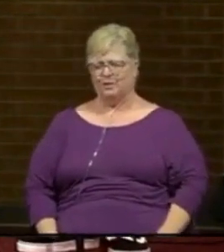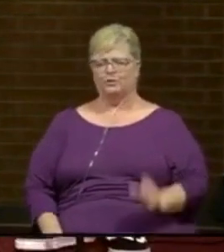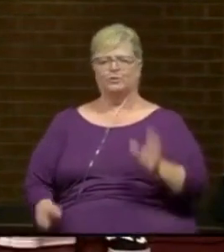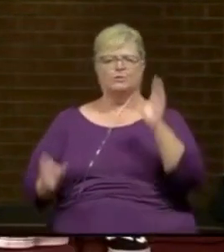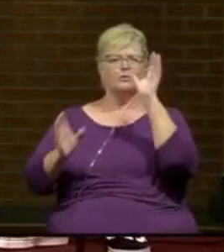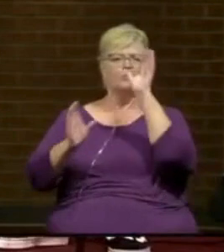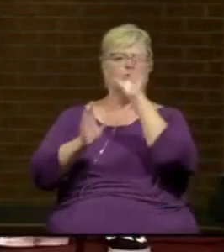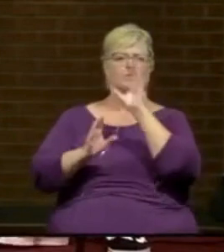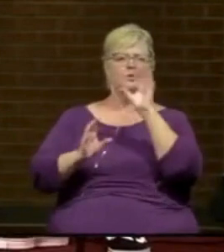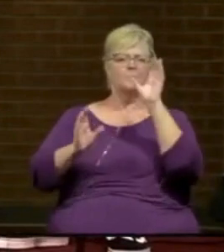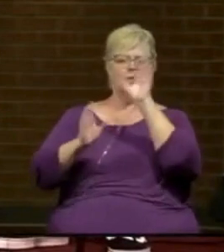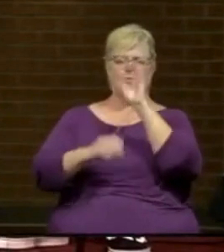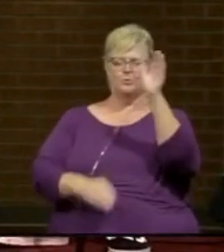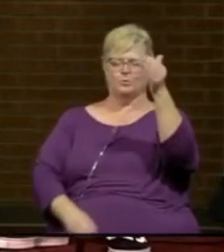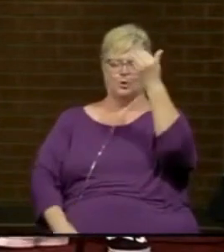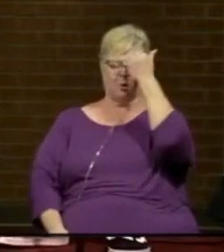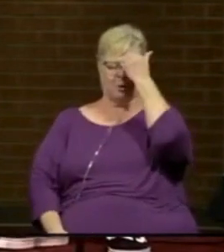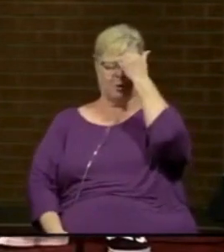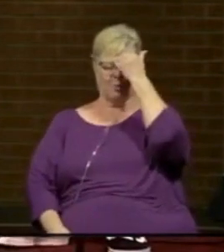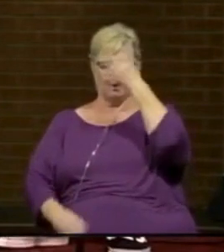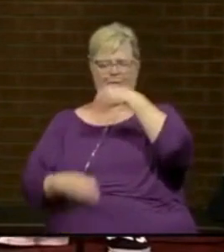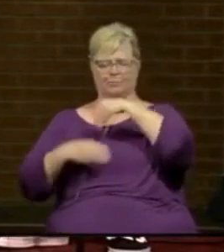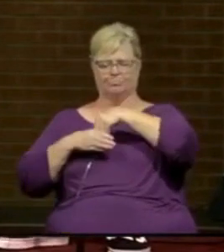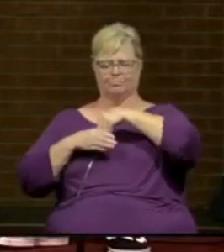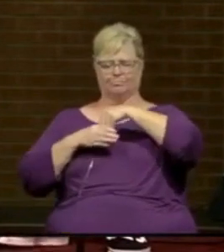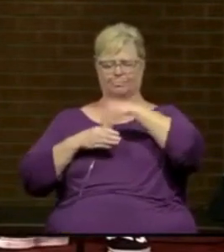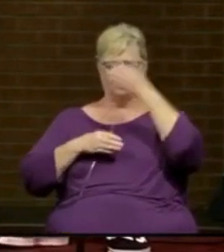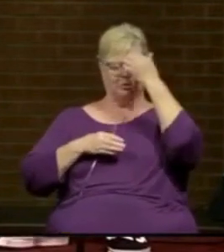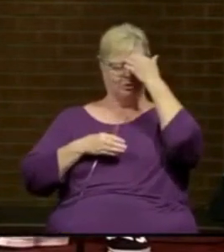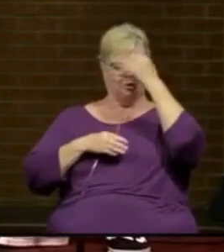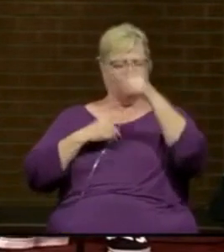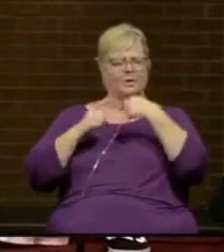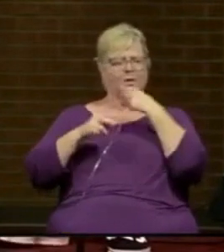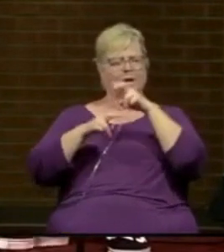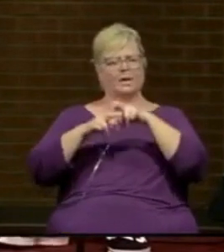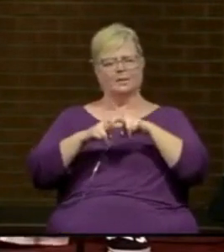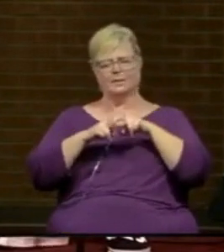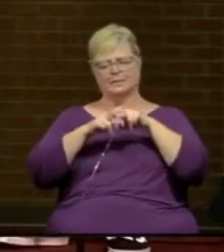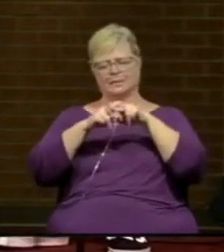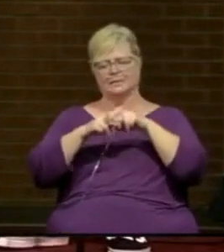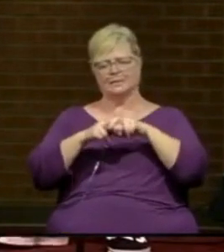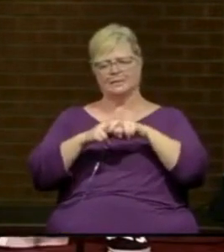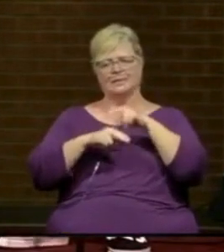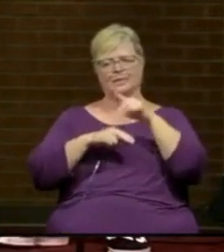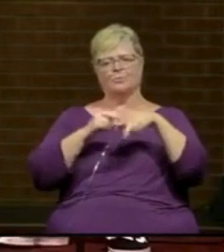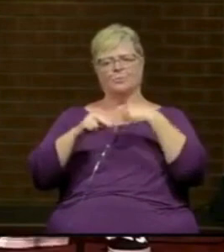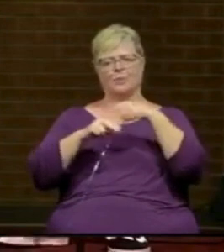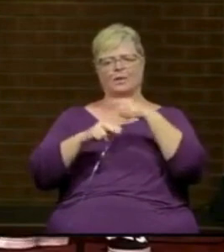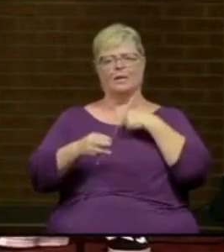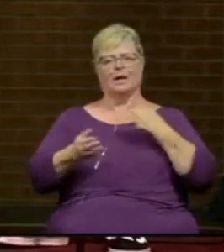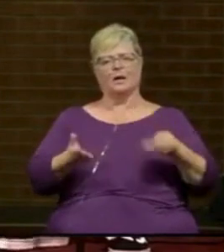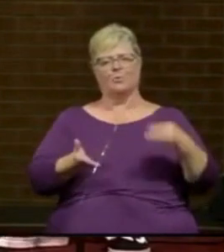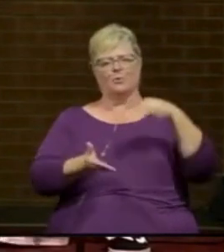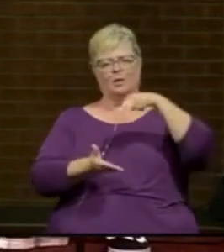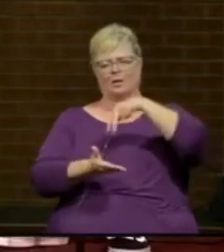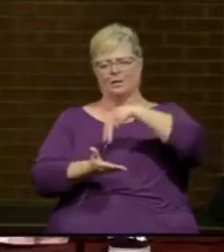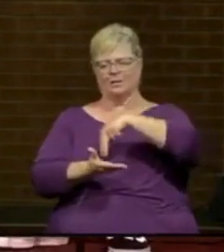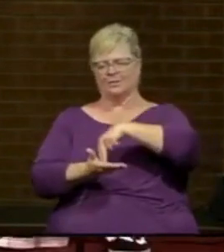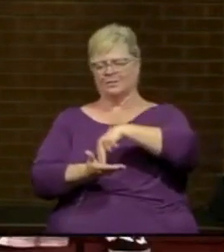You search me and know me, you know when I sit, when I rise.